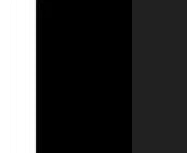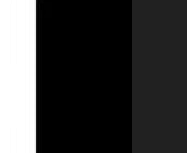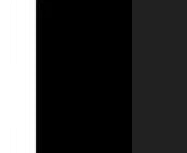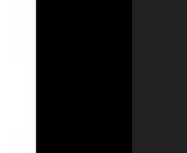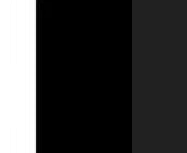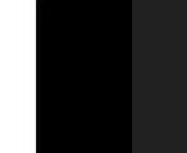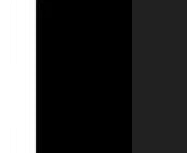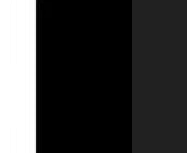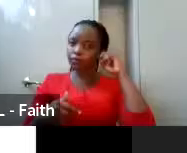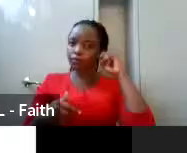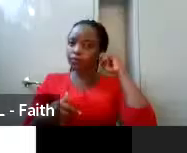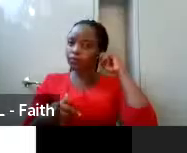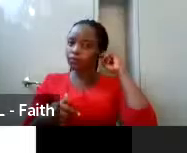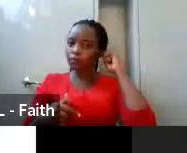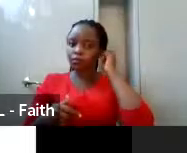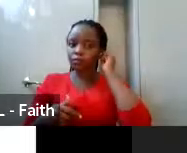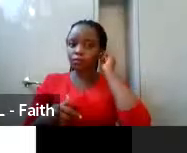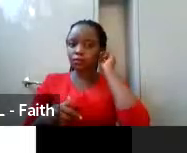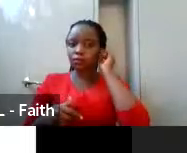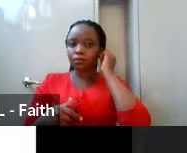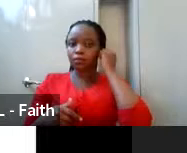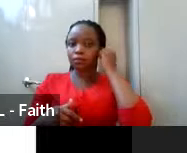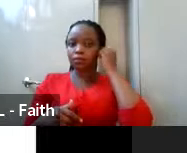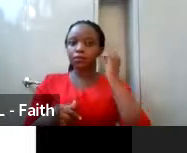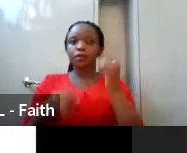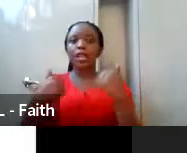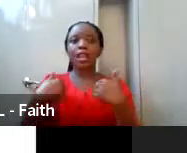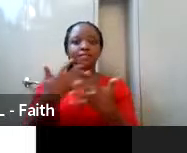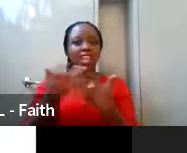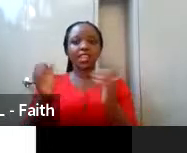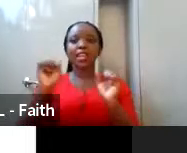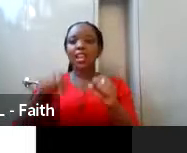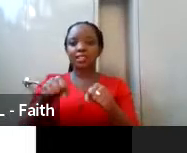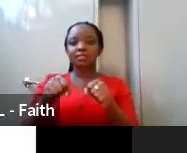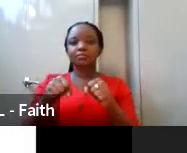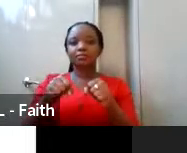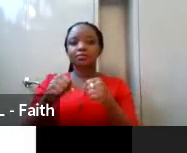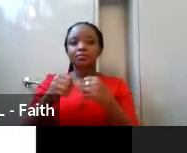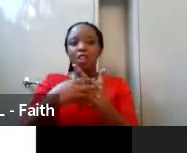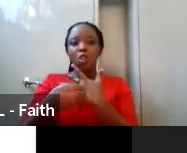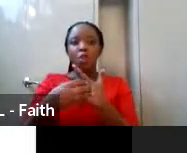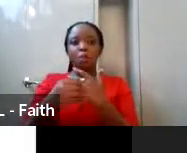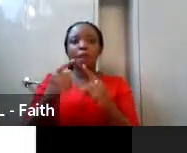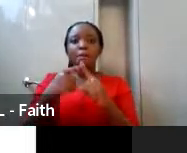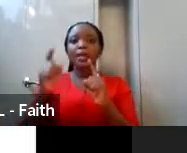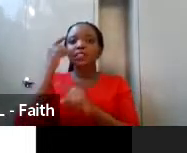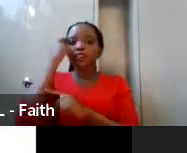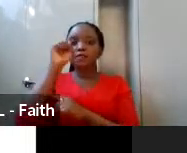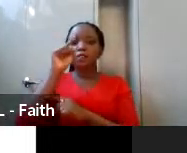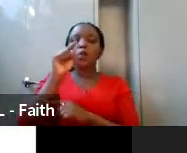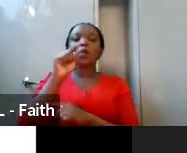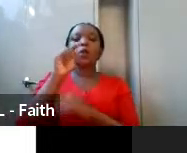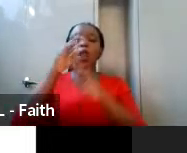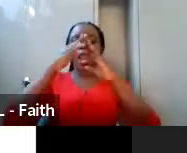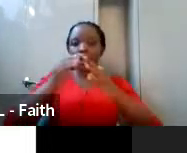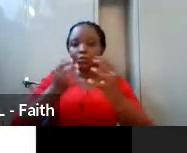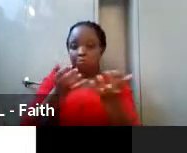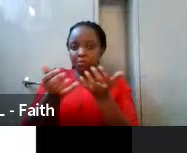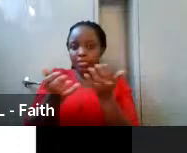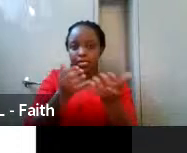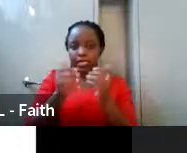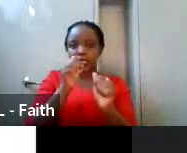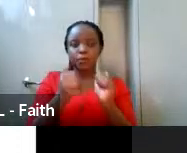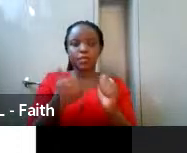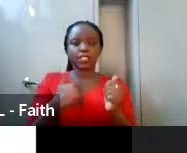you can generate rental income on any of the platforms. However, for commercial rental, that's the ones that